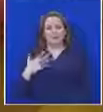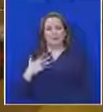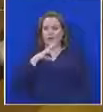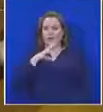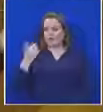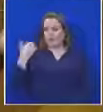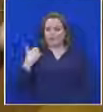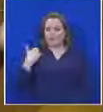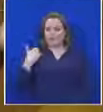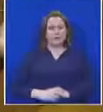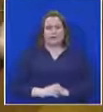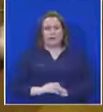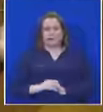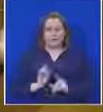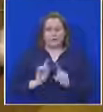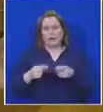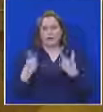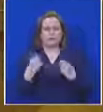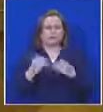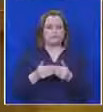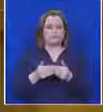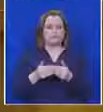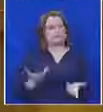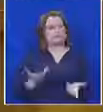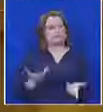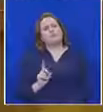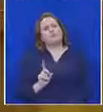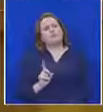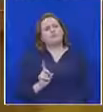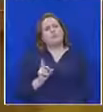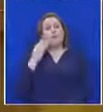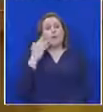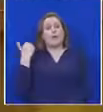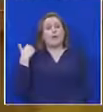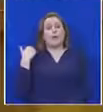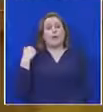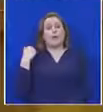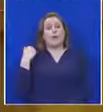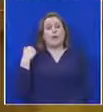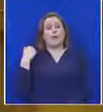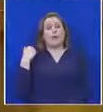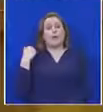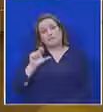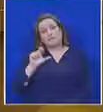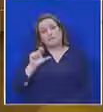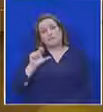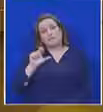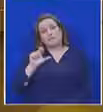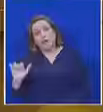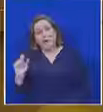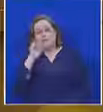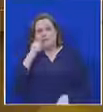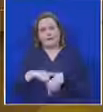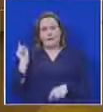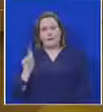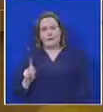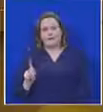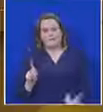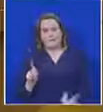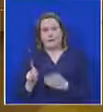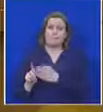happen moving forward. When Judge Pius Langa addressed the National Assembly, that not happened before.